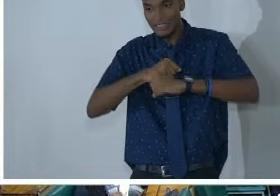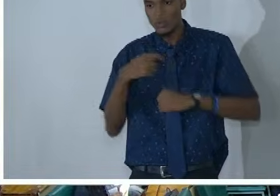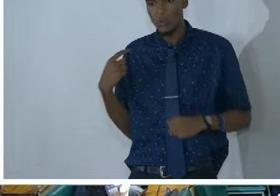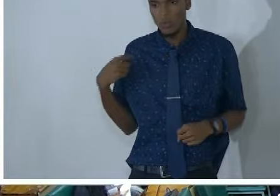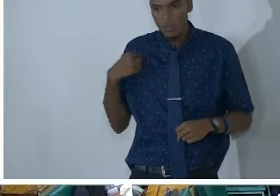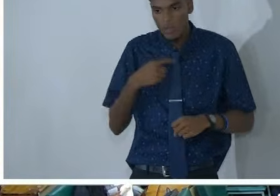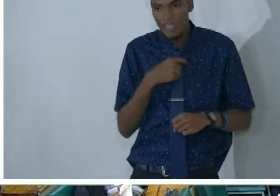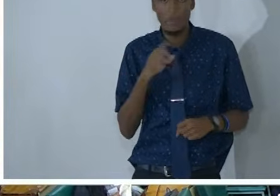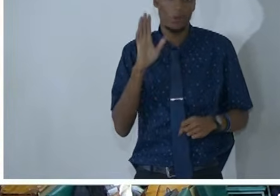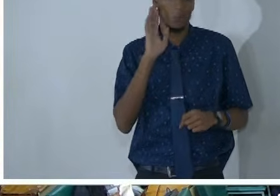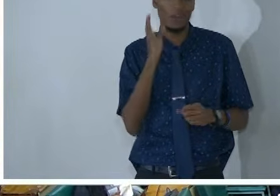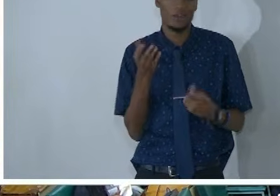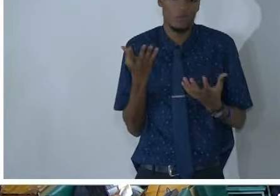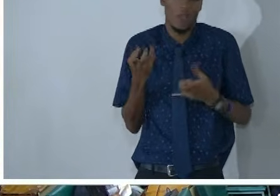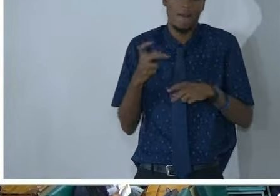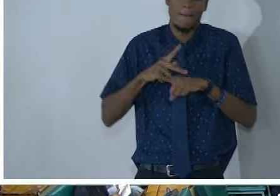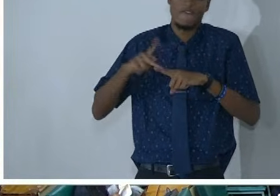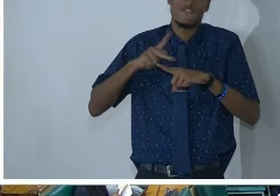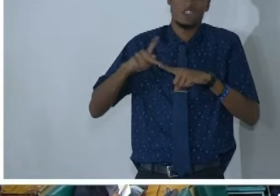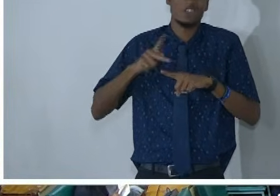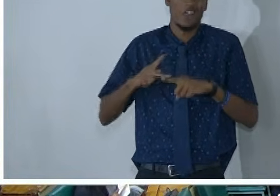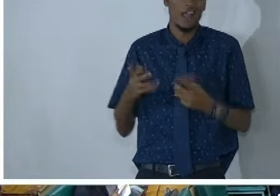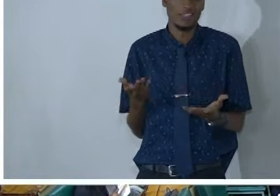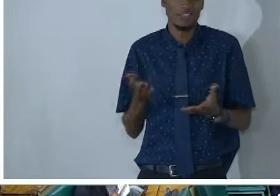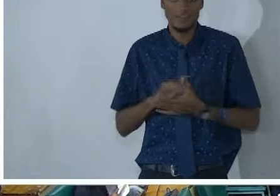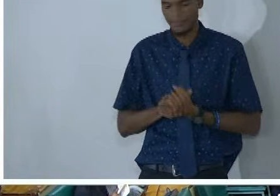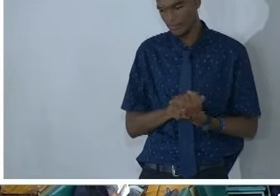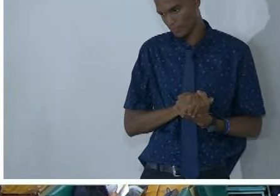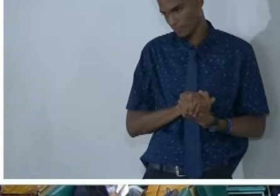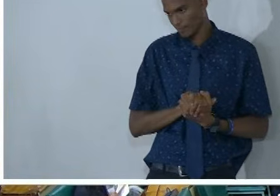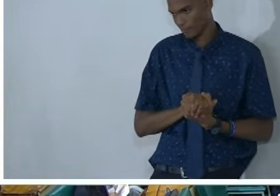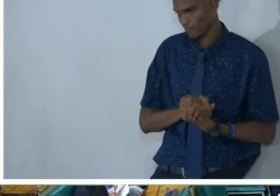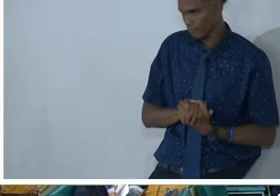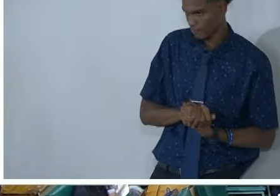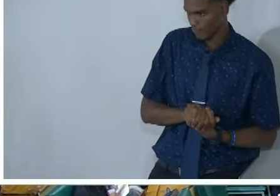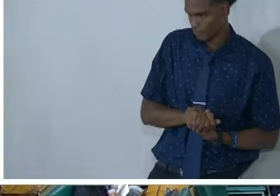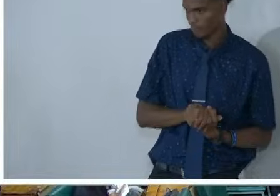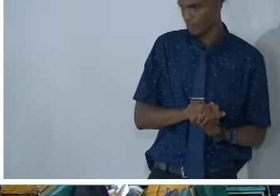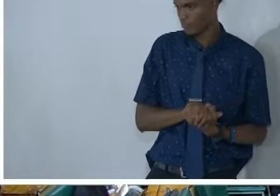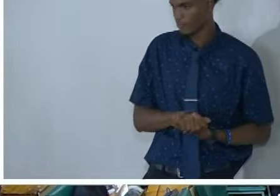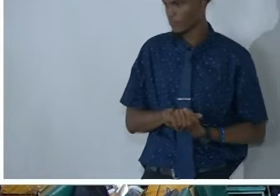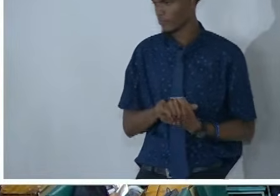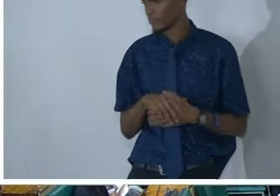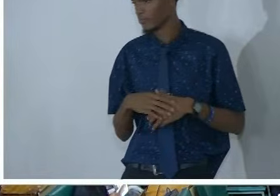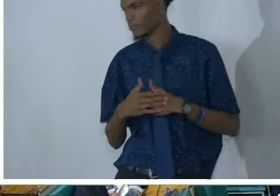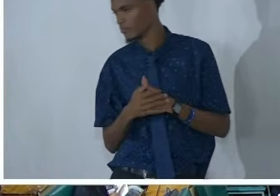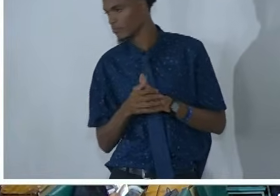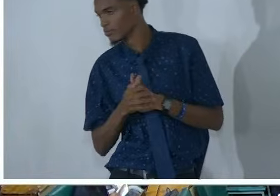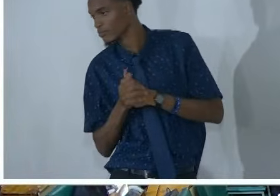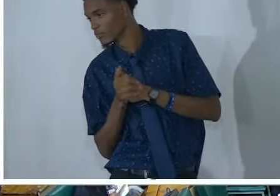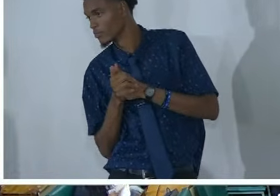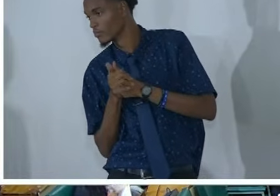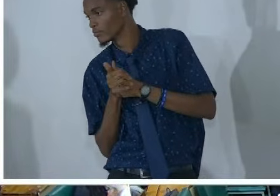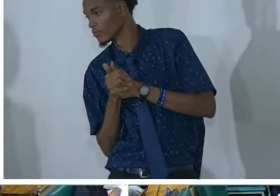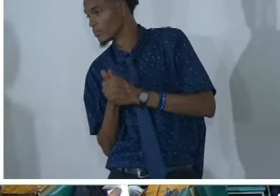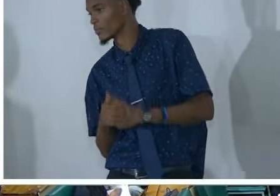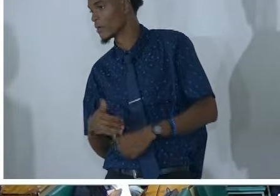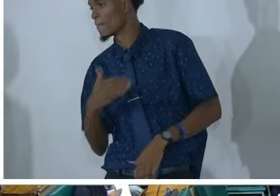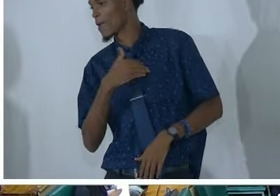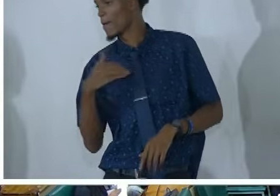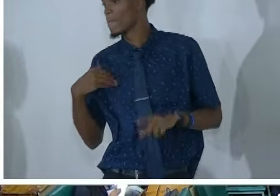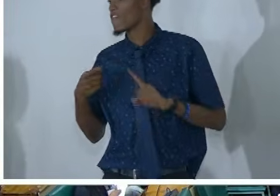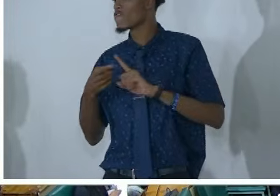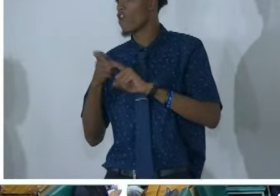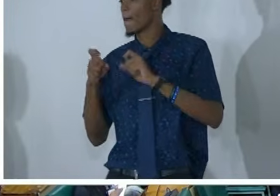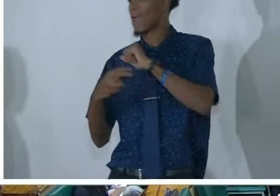to professionalize mediators. Member from Hanover